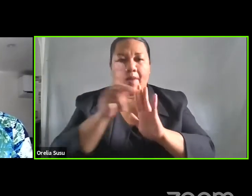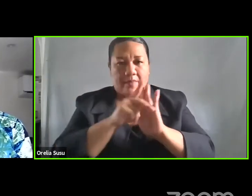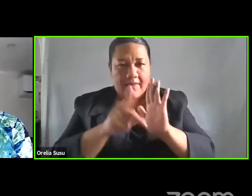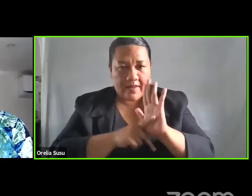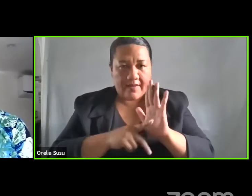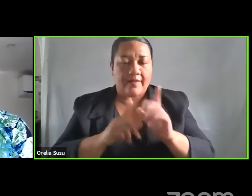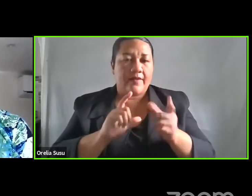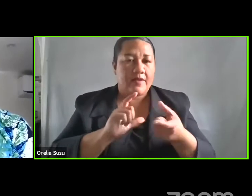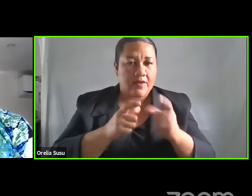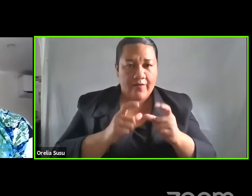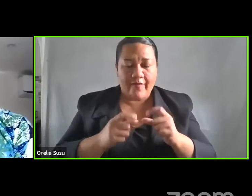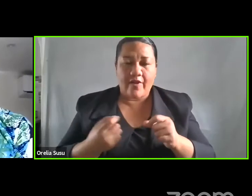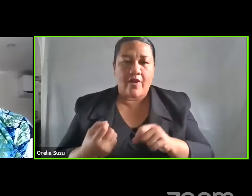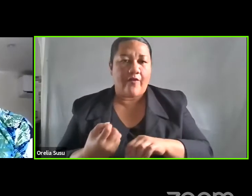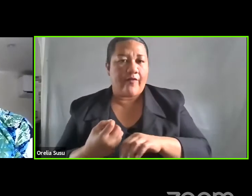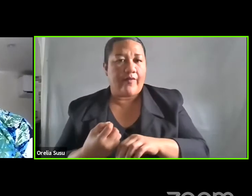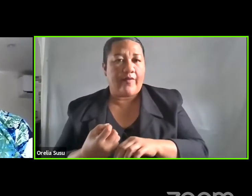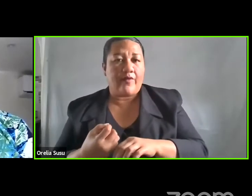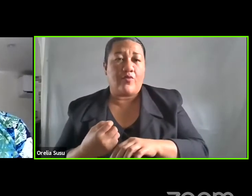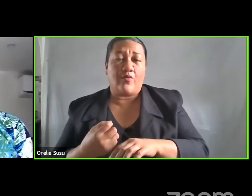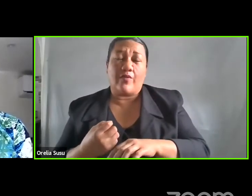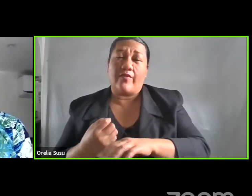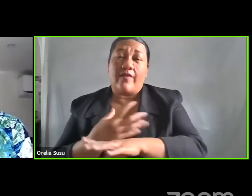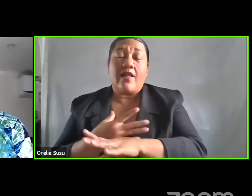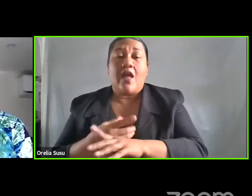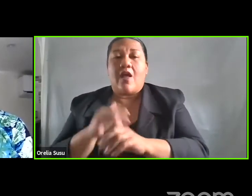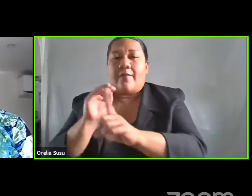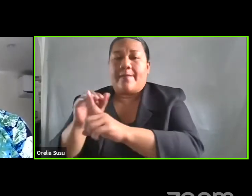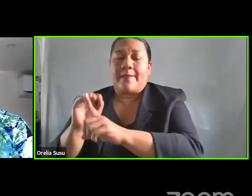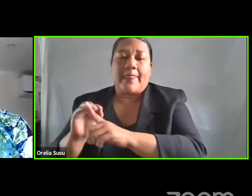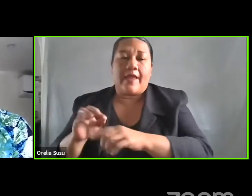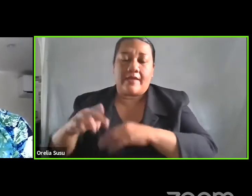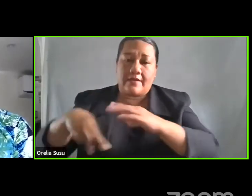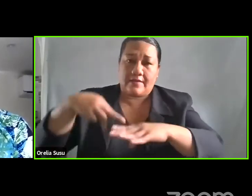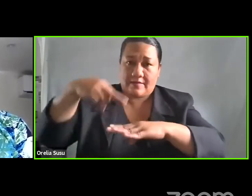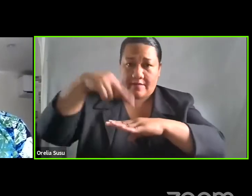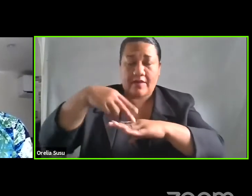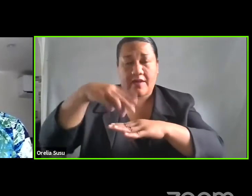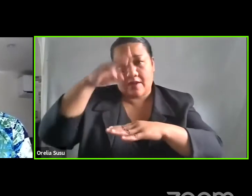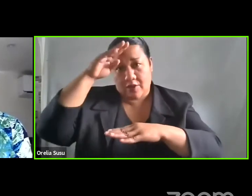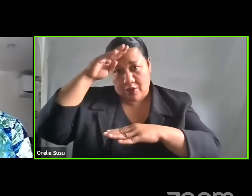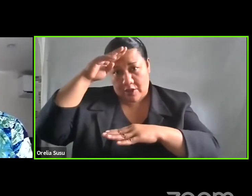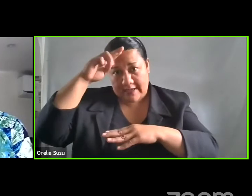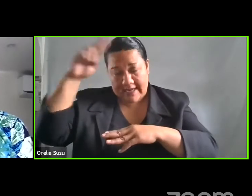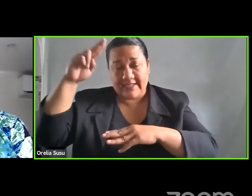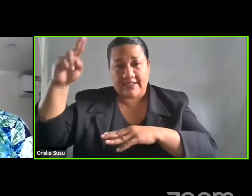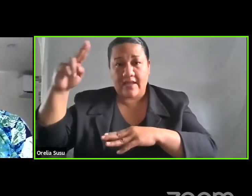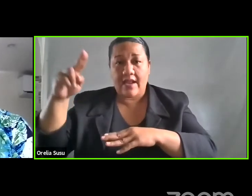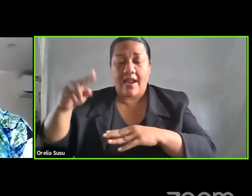influencing national, regional and international spaces. We hope that this session will be one of